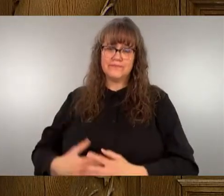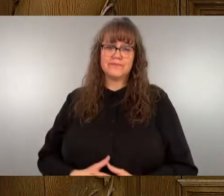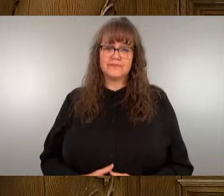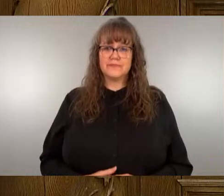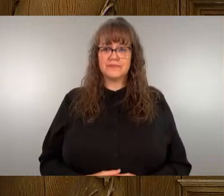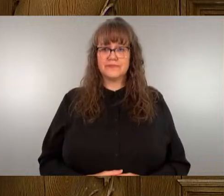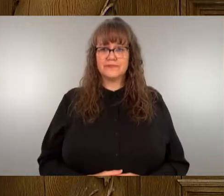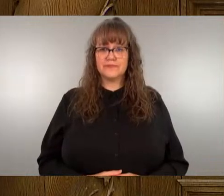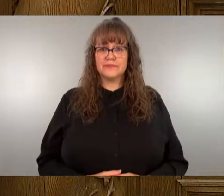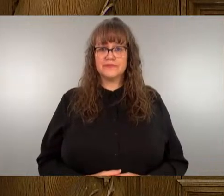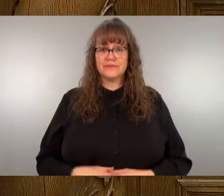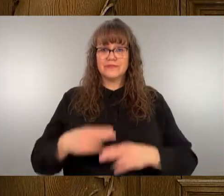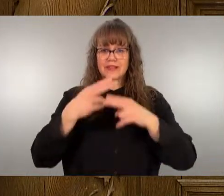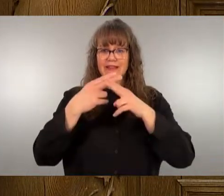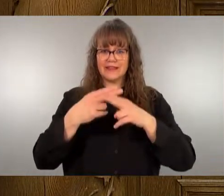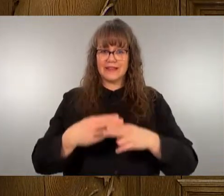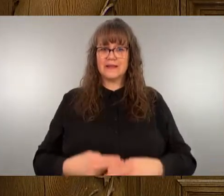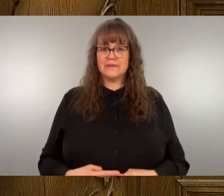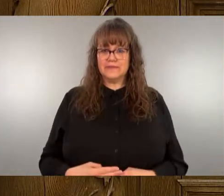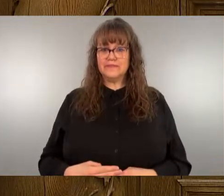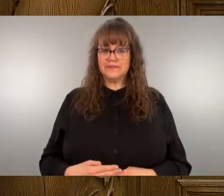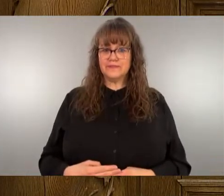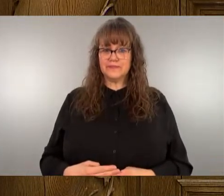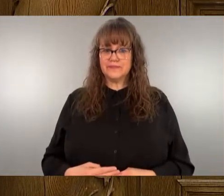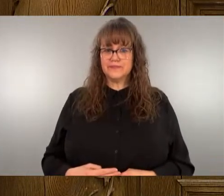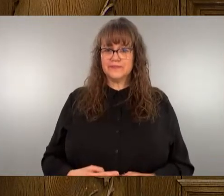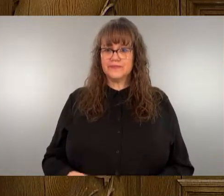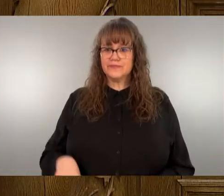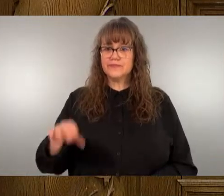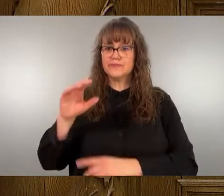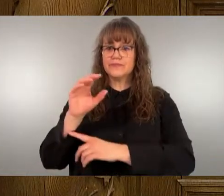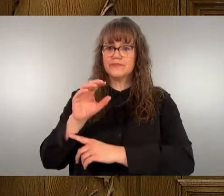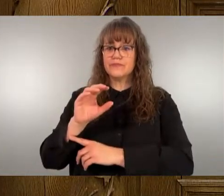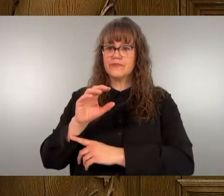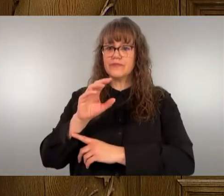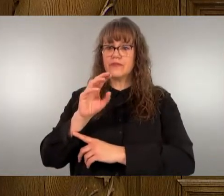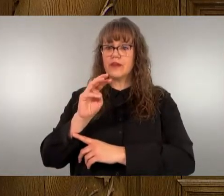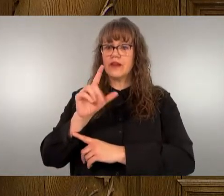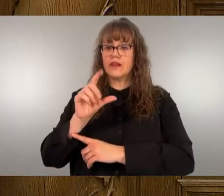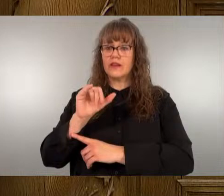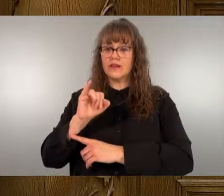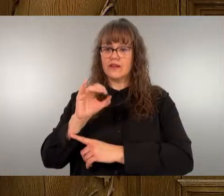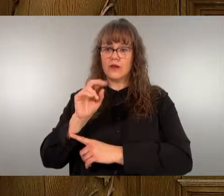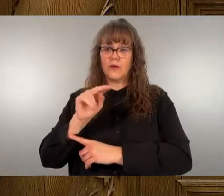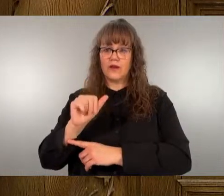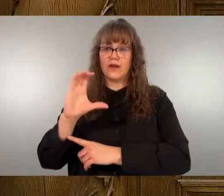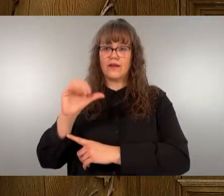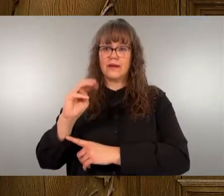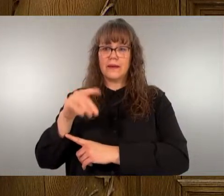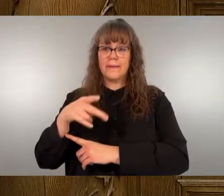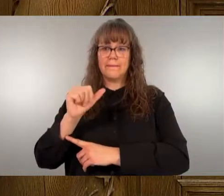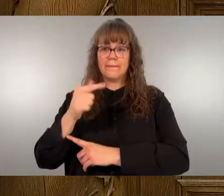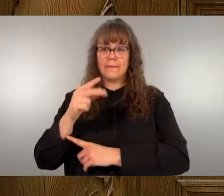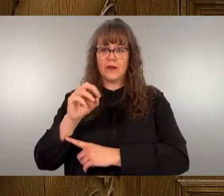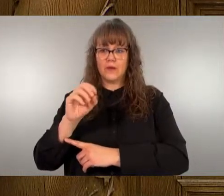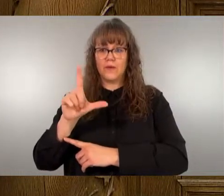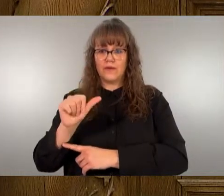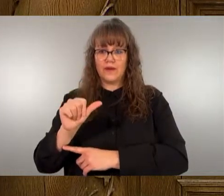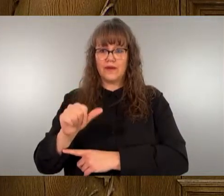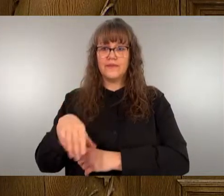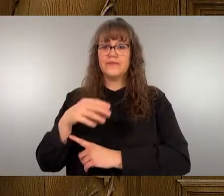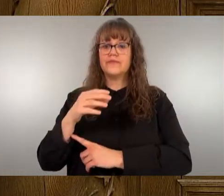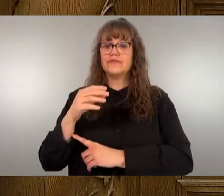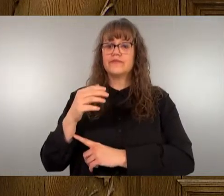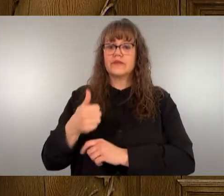Hereditary Chief Hemus Klalilikla of Kwalkiko-Lu-Tu First Nation. Known as